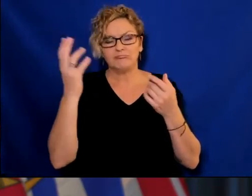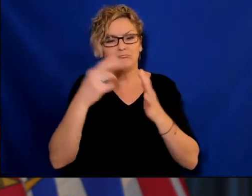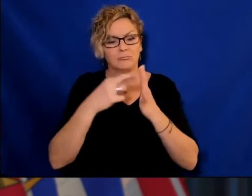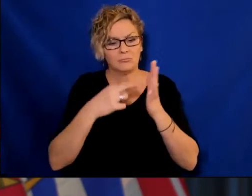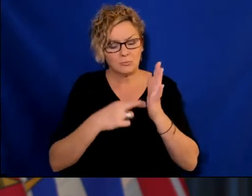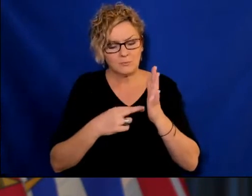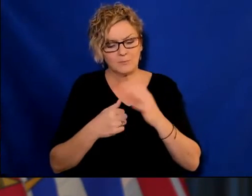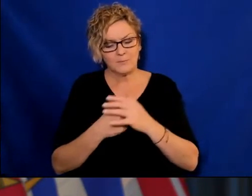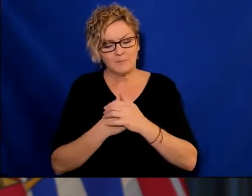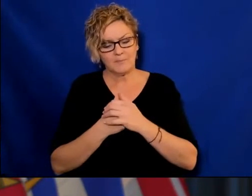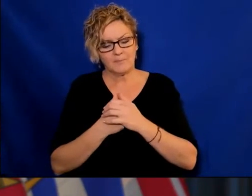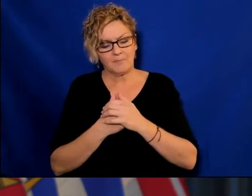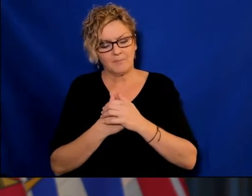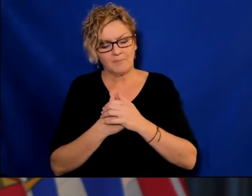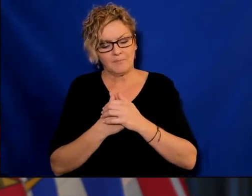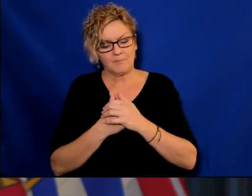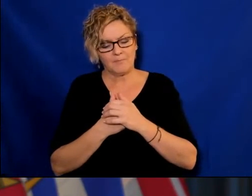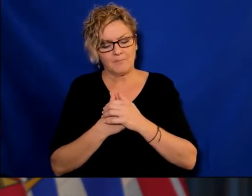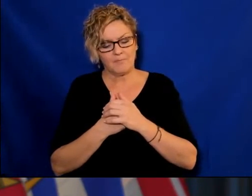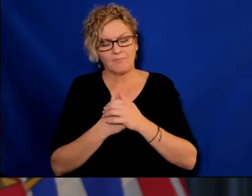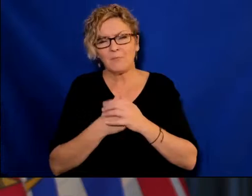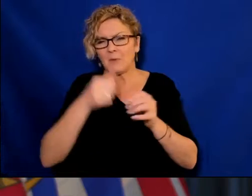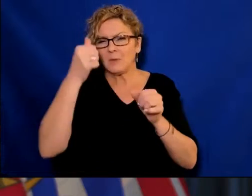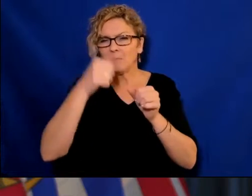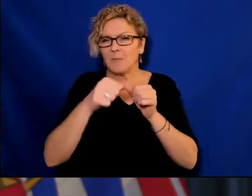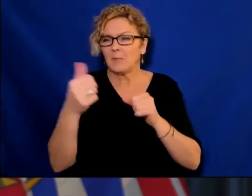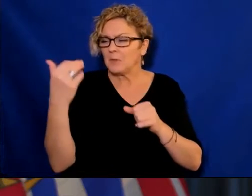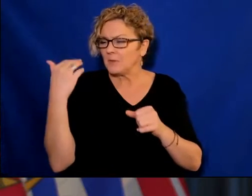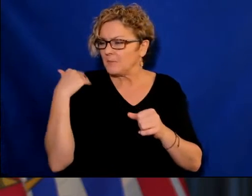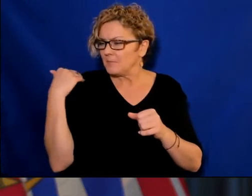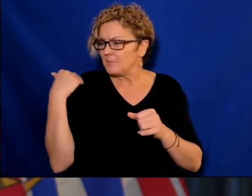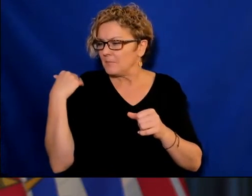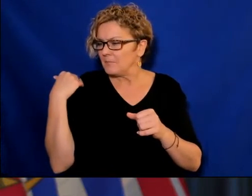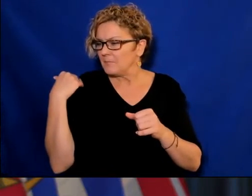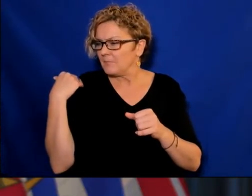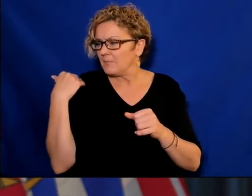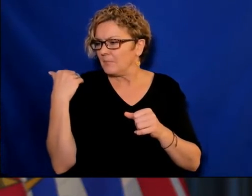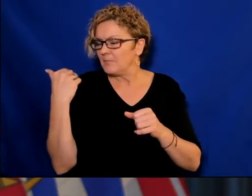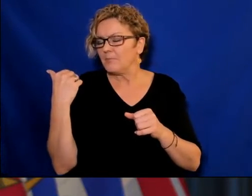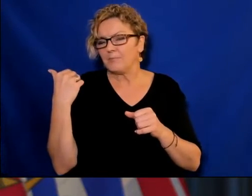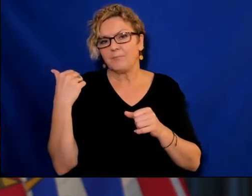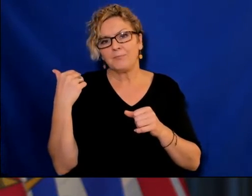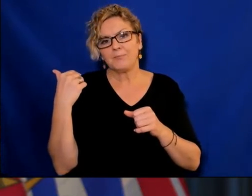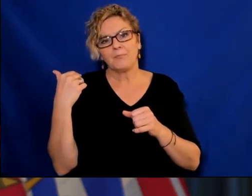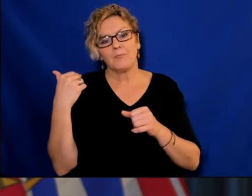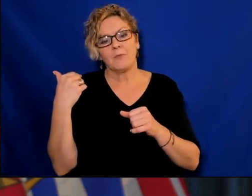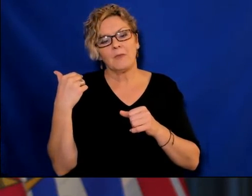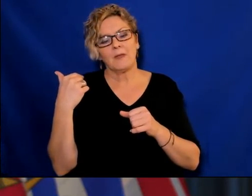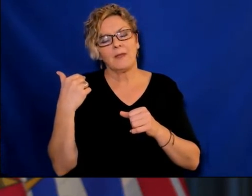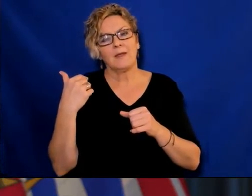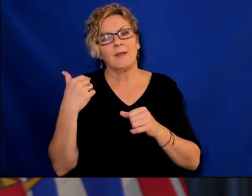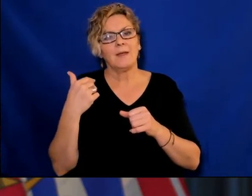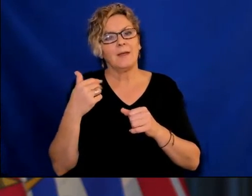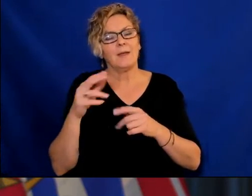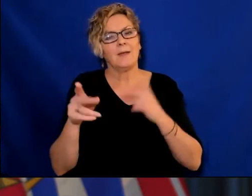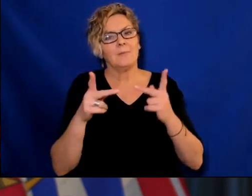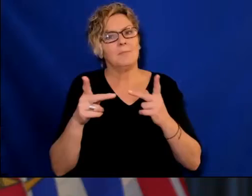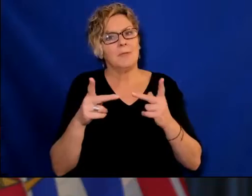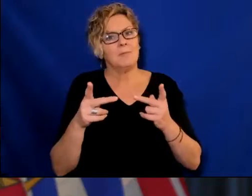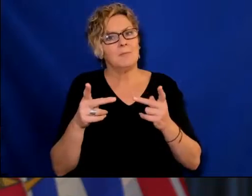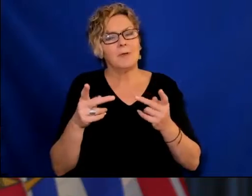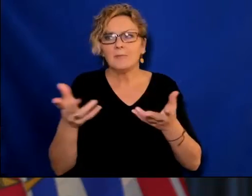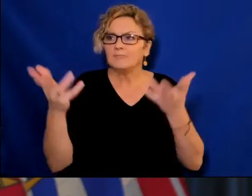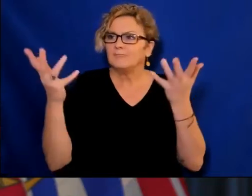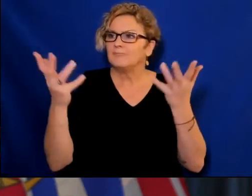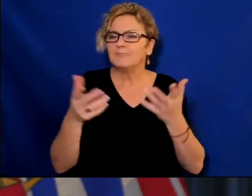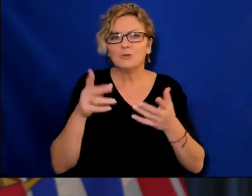other communities as well. You remember earlier on in the pandemic, there was a lot of push to find people who weren't maintaining physical